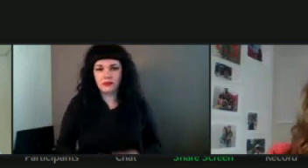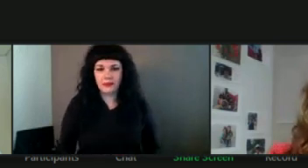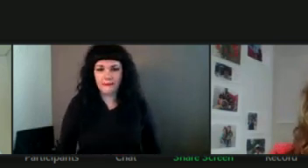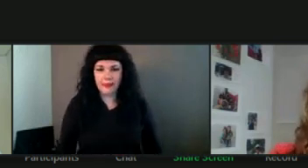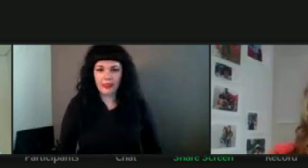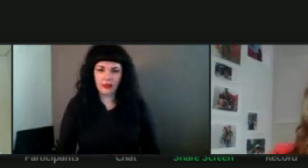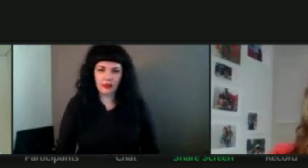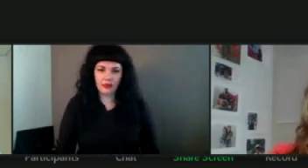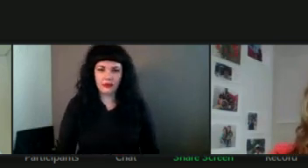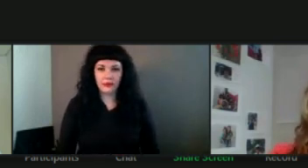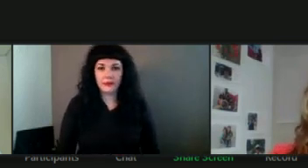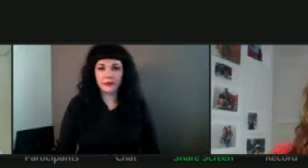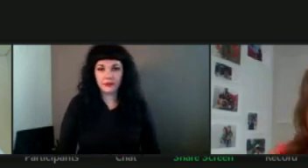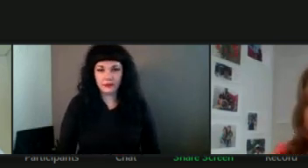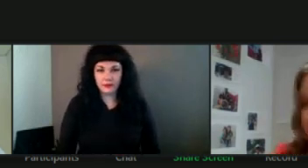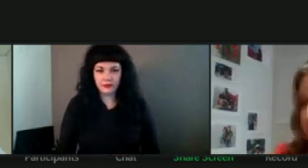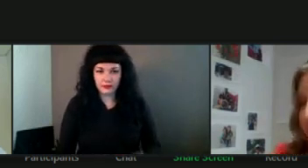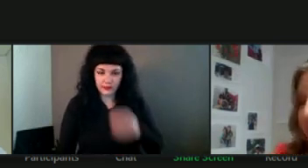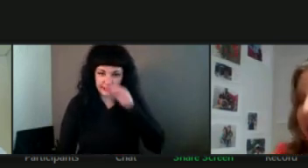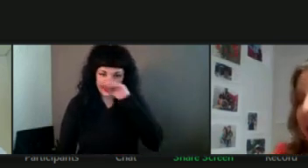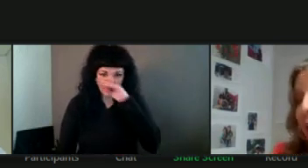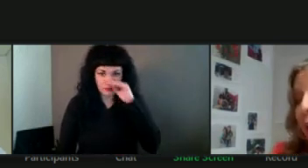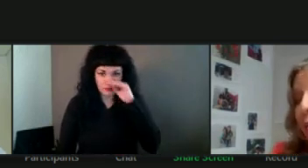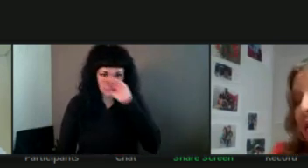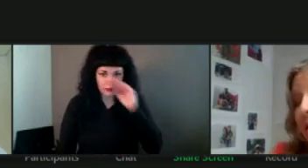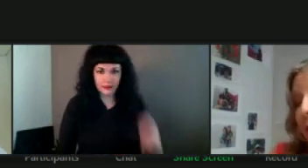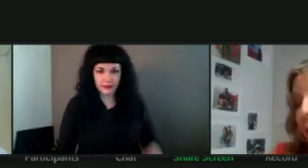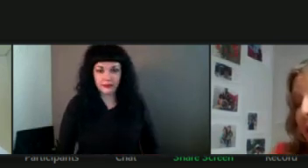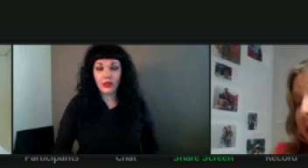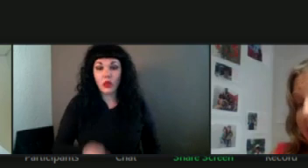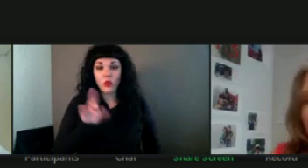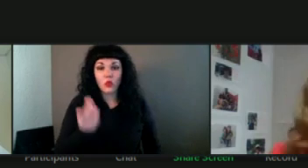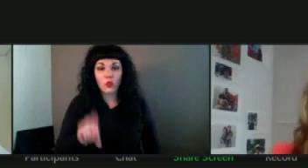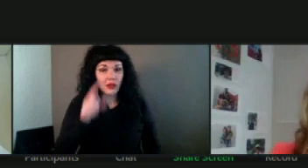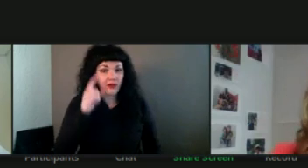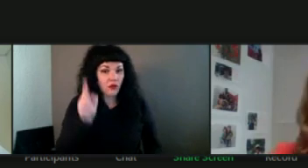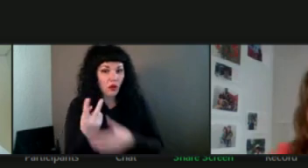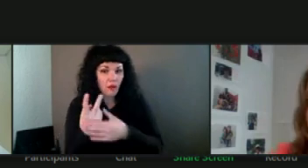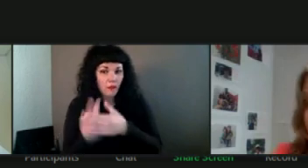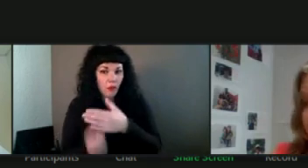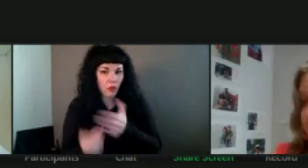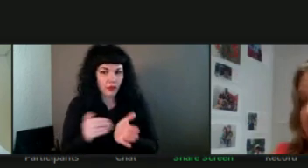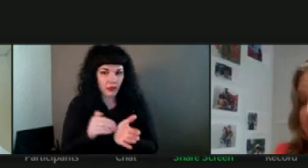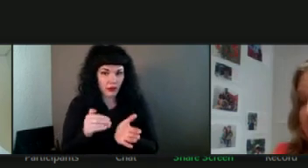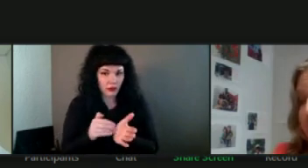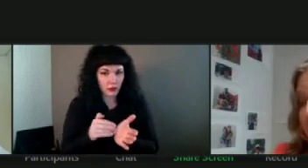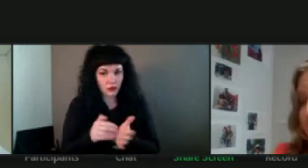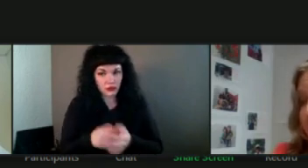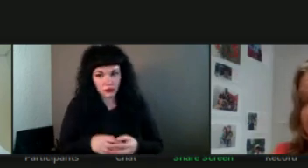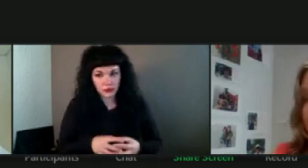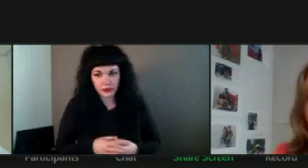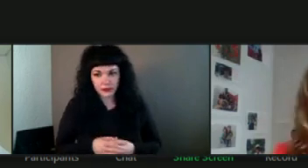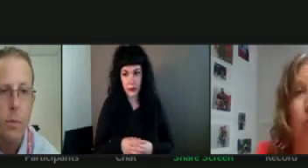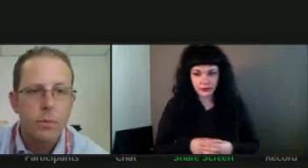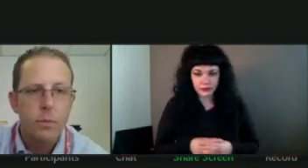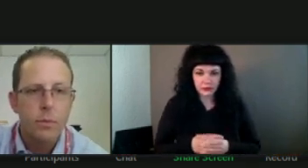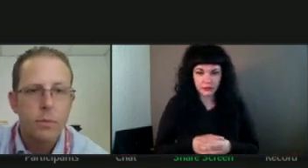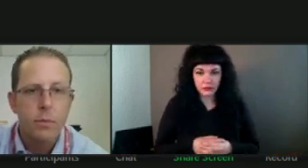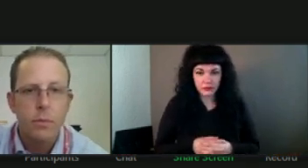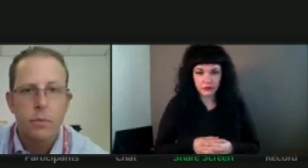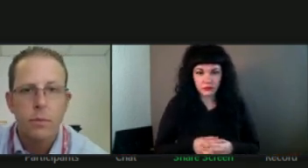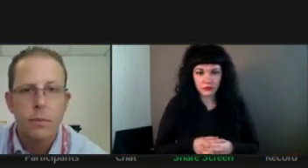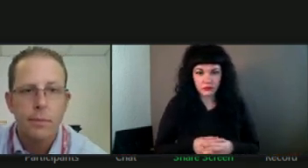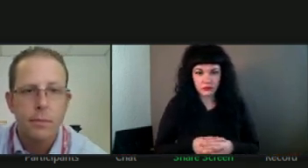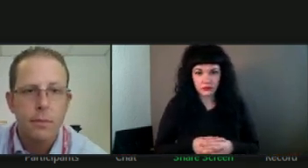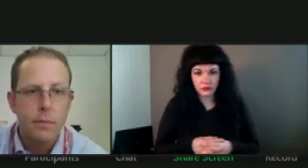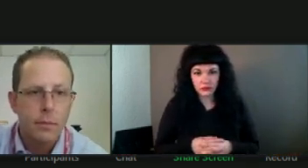So this is for both Dr. Bryce and Dr. McGrath. Would these doctors send their kids to